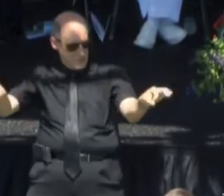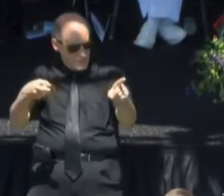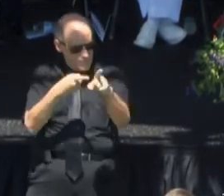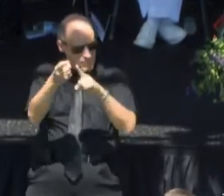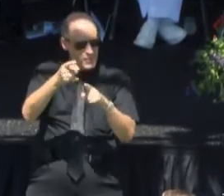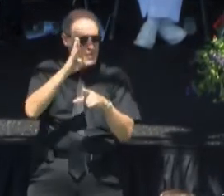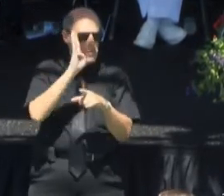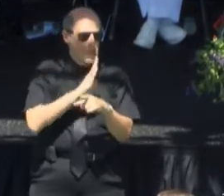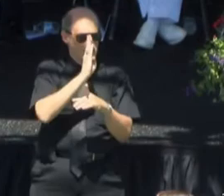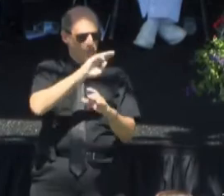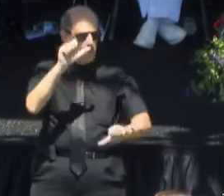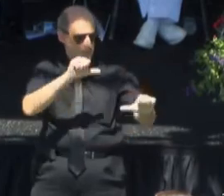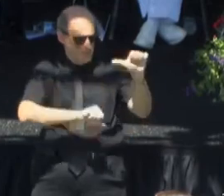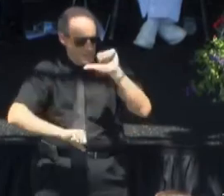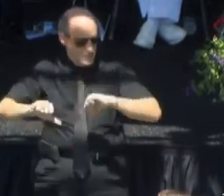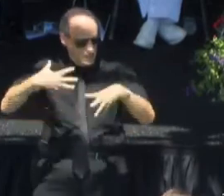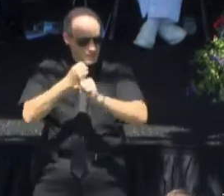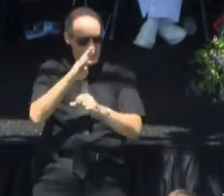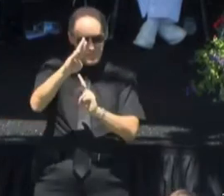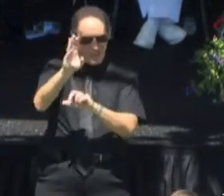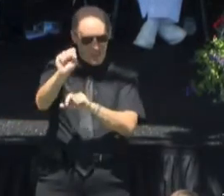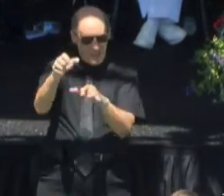Bachelor of Science.